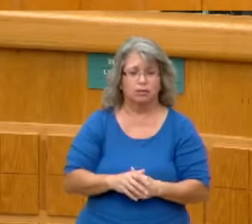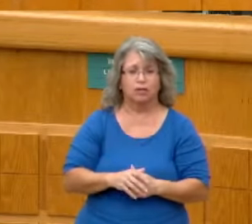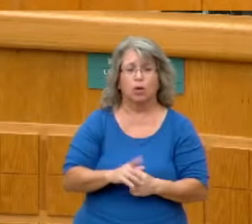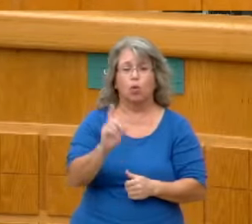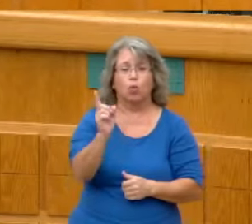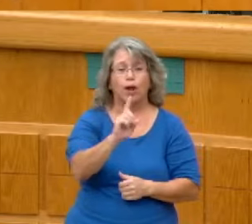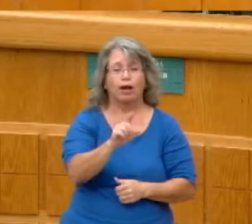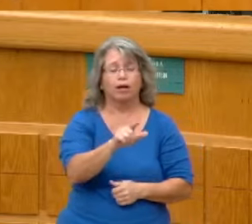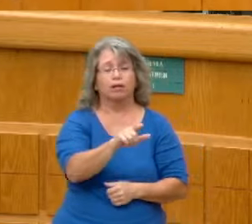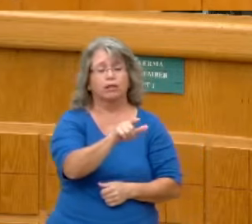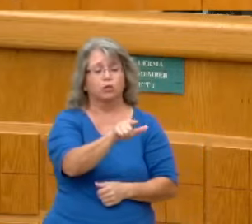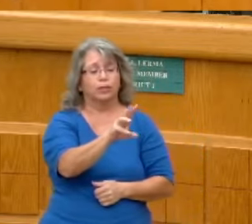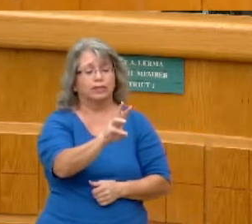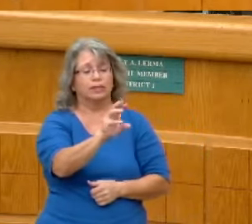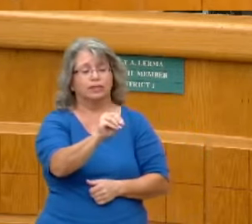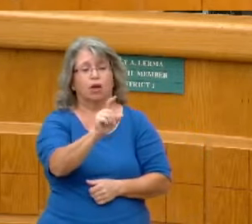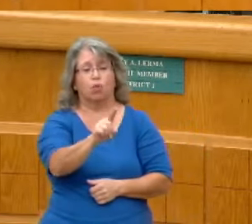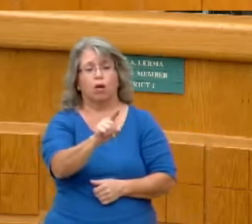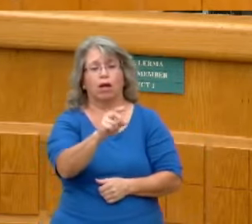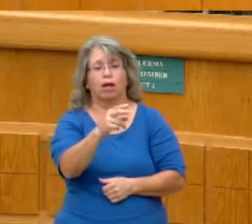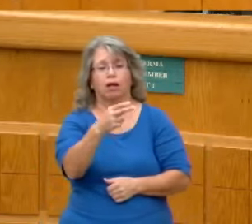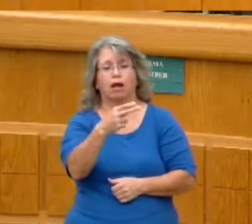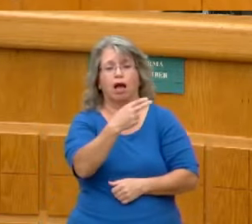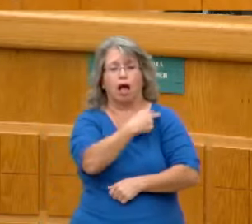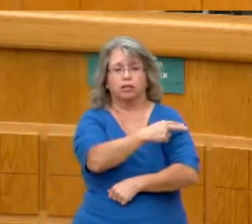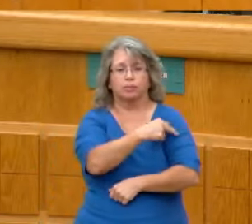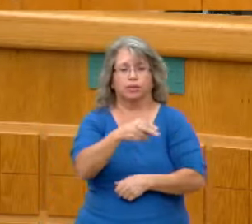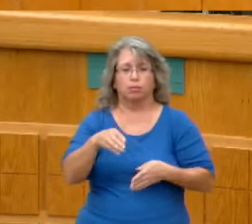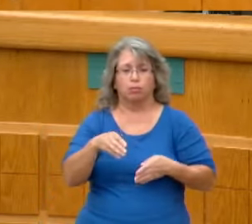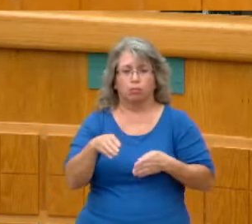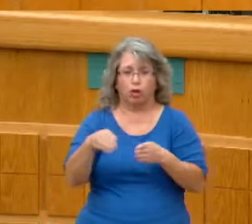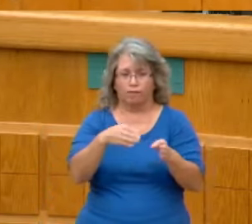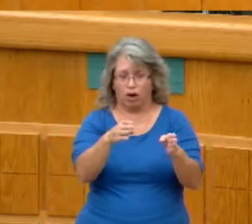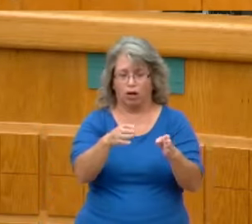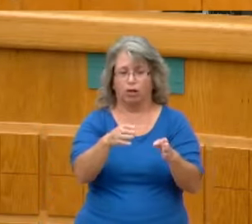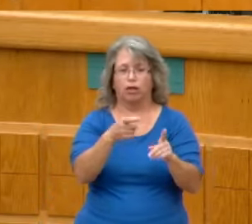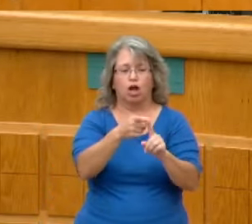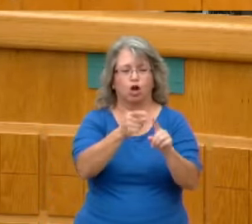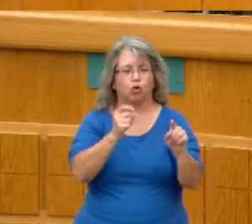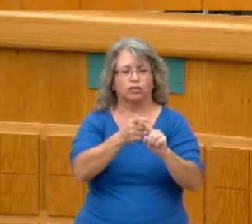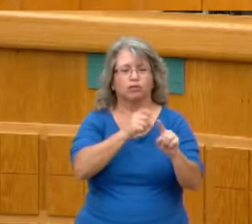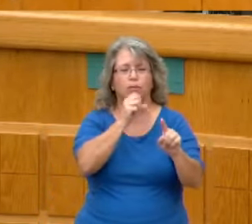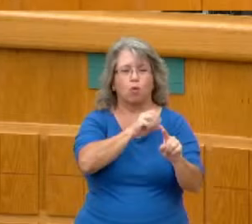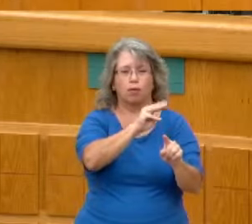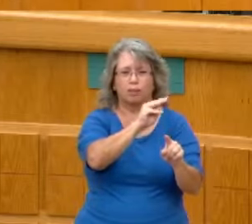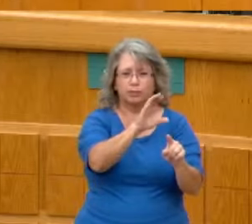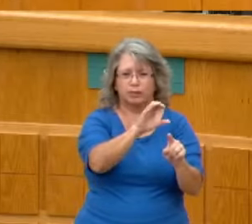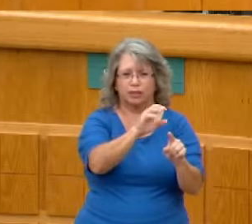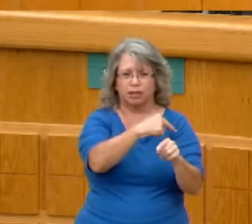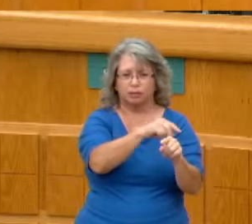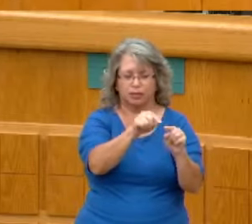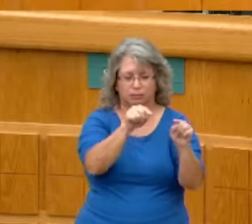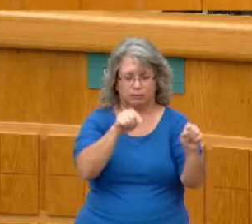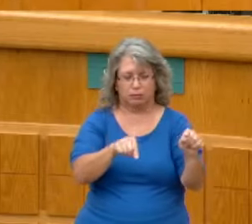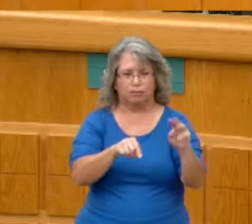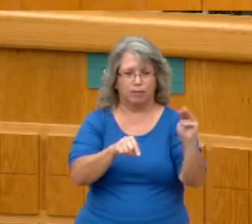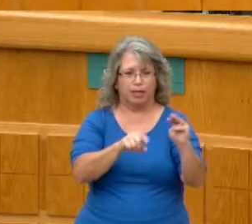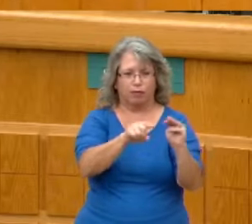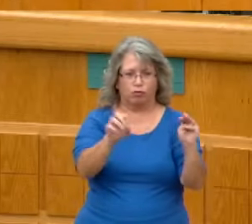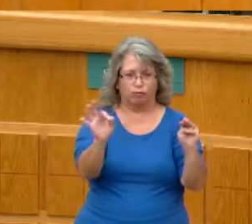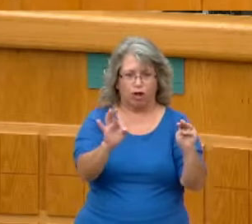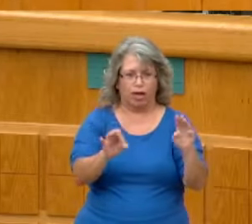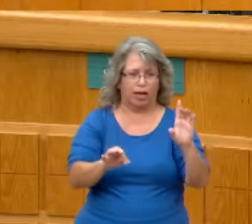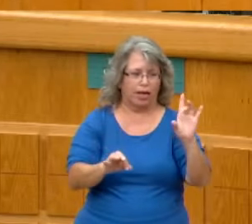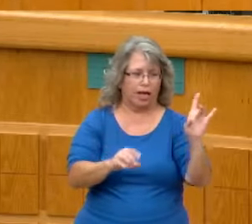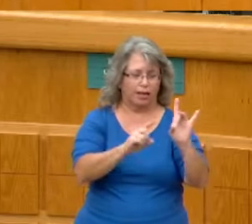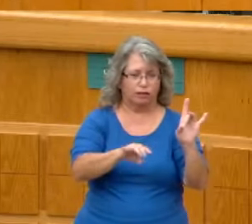2601 Hospital Boulevard, across from Old Memorial Hospital, and the hours are Monday through Friday, 8 to 4, and Saturdays, 8 to